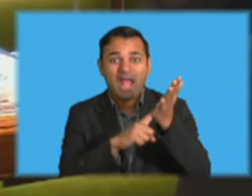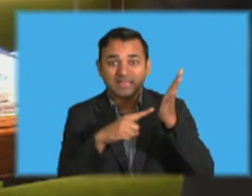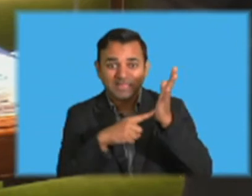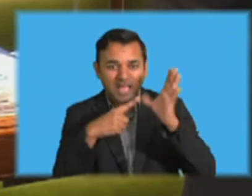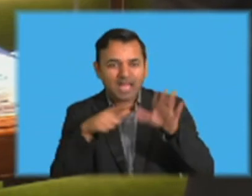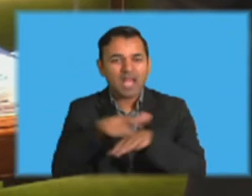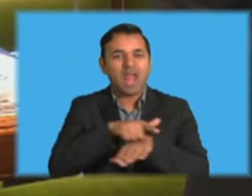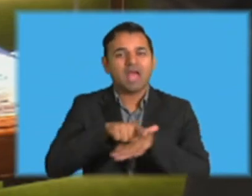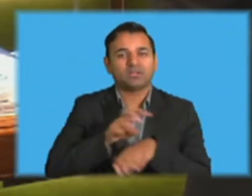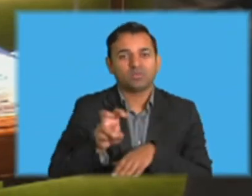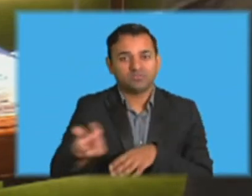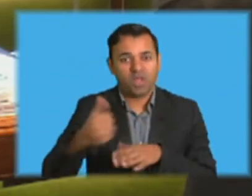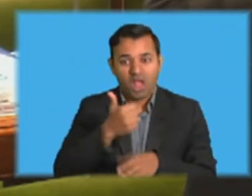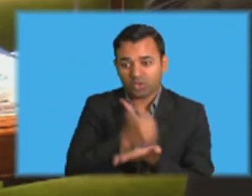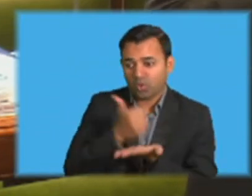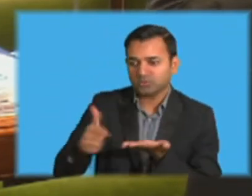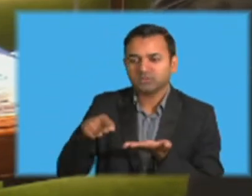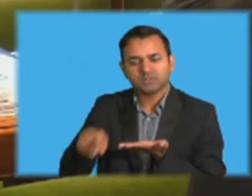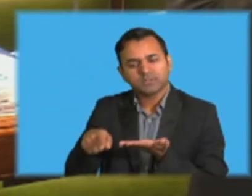place some